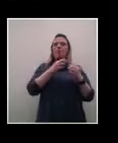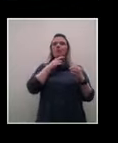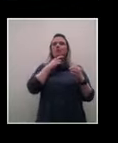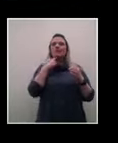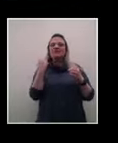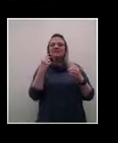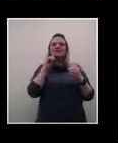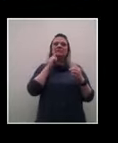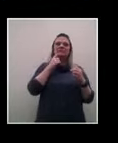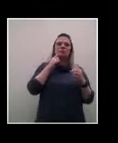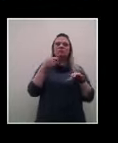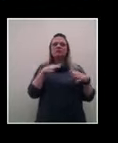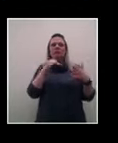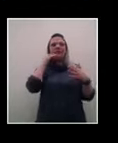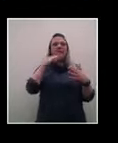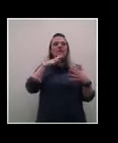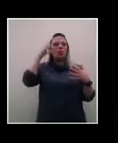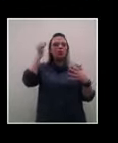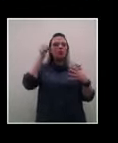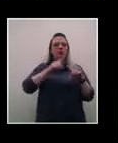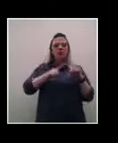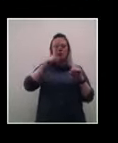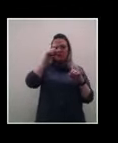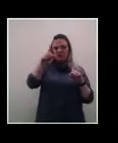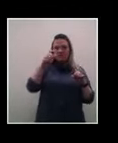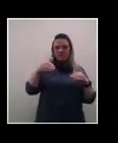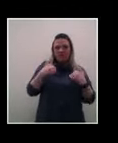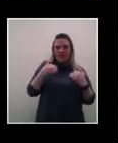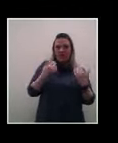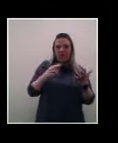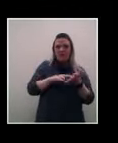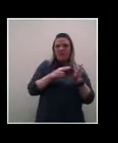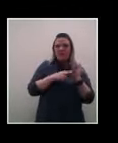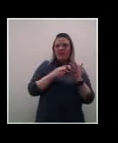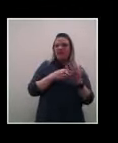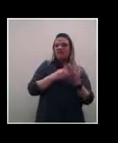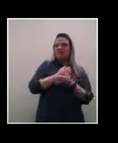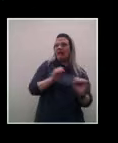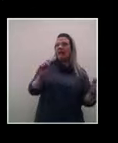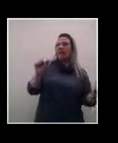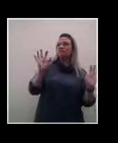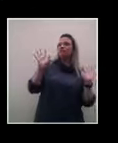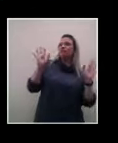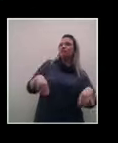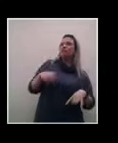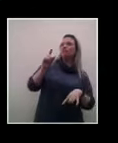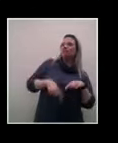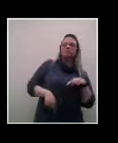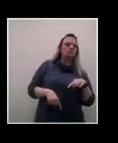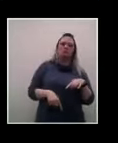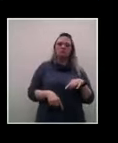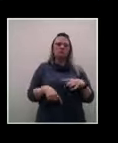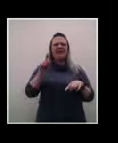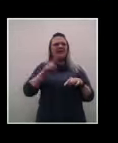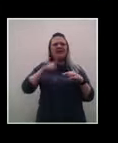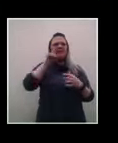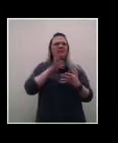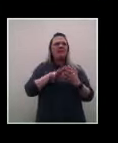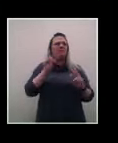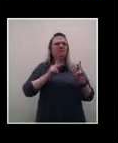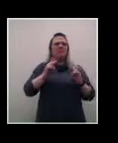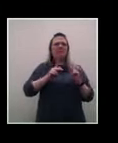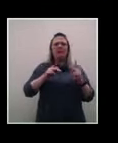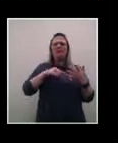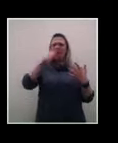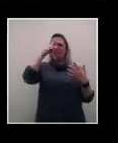death if you're older. But just because you're young doesn't mean you're invulnerable. We've been saying this all along, and I still can't believe there's people out there who think, hey, I'm young, I can do whatever I want,